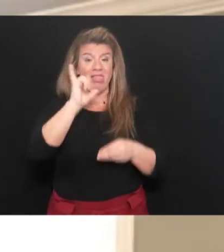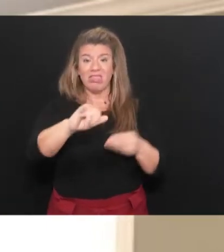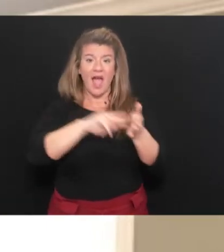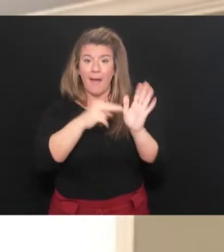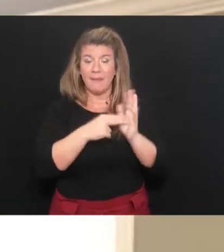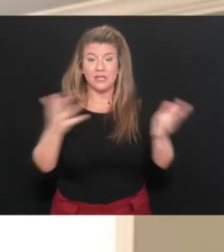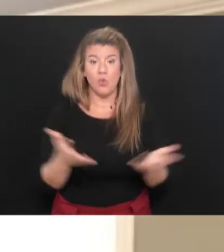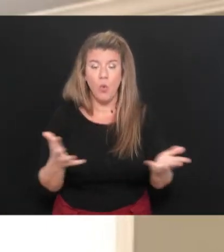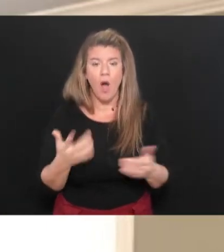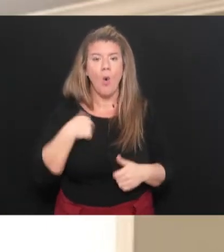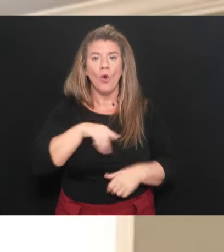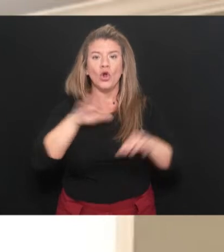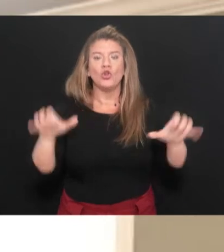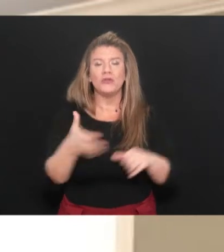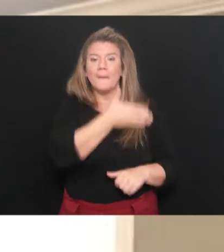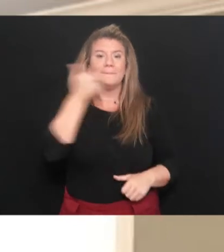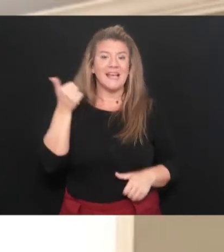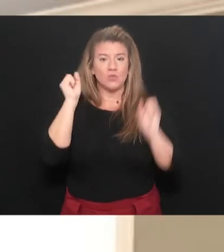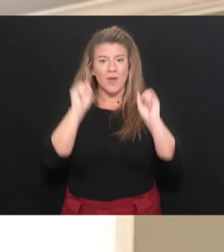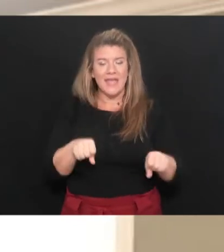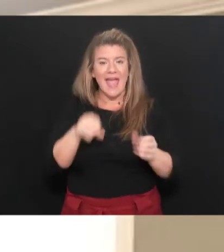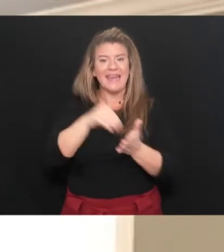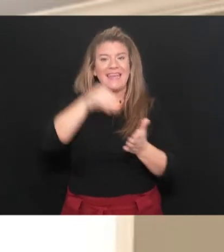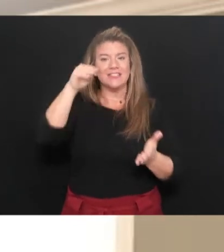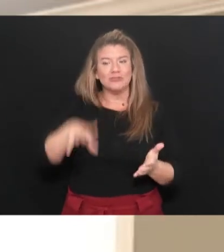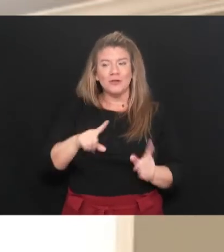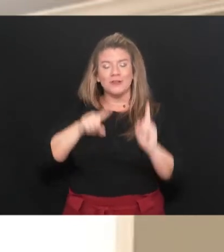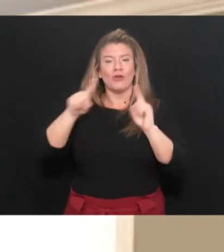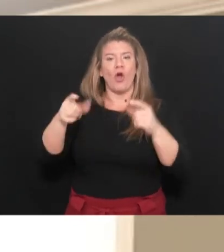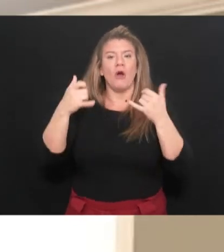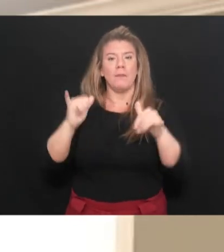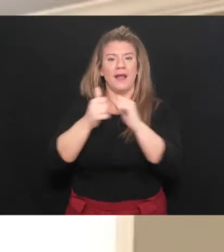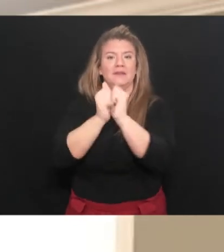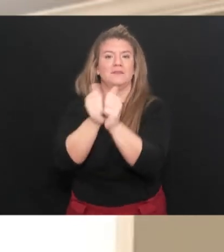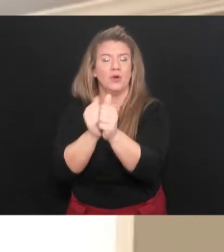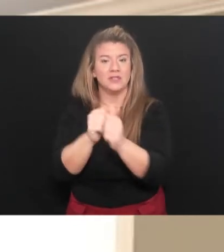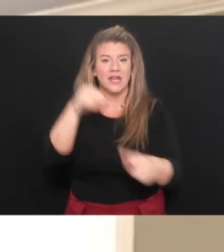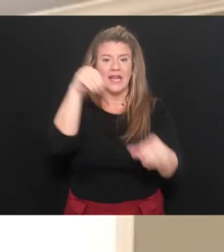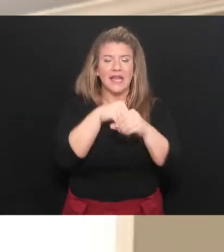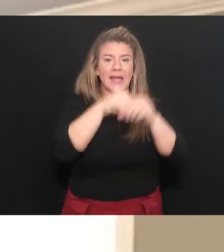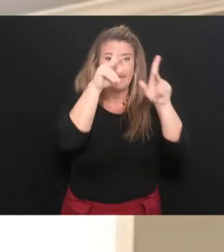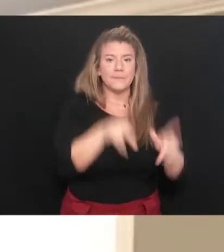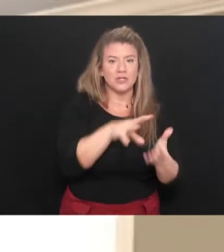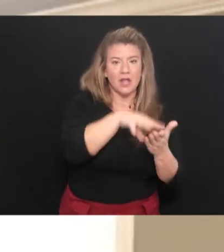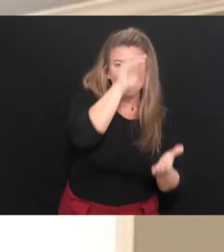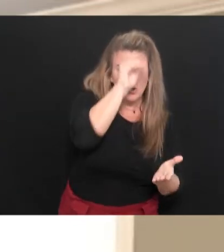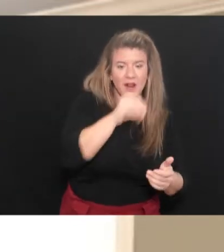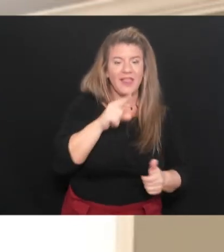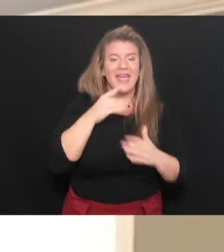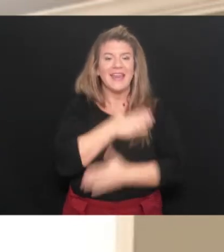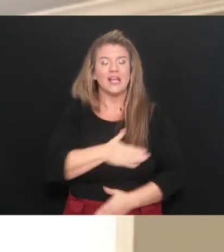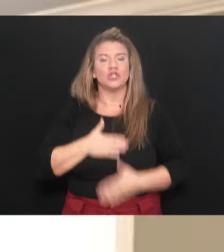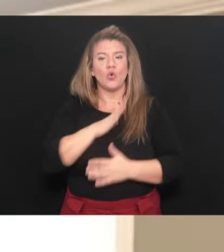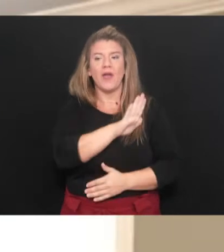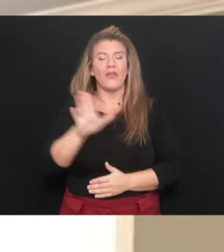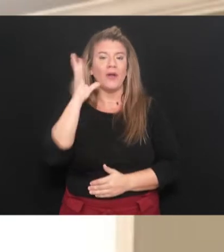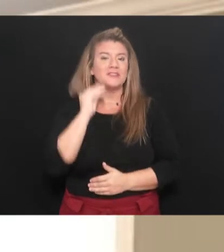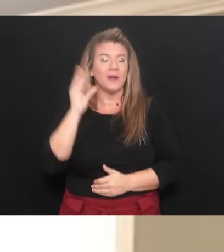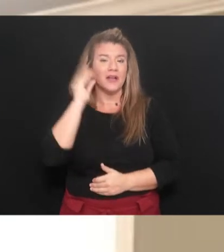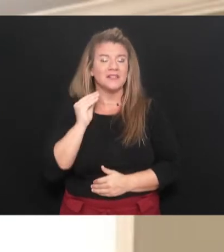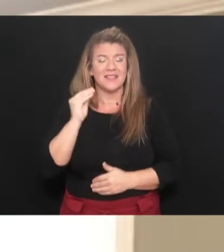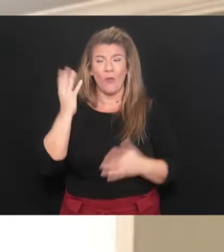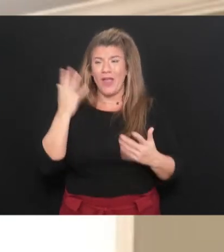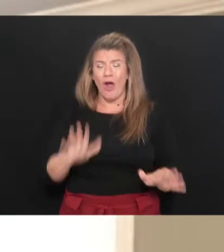do our very best to make sure that students can get on the field, that they can have in-person learning, that they can enjoy those experiences that we all know are